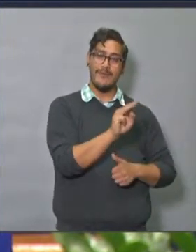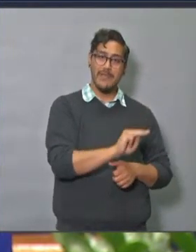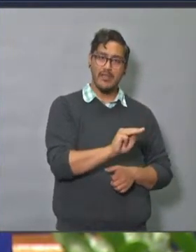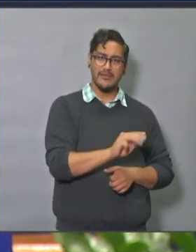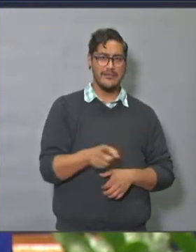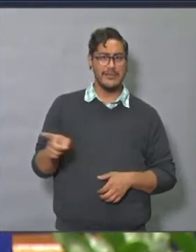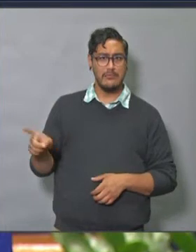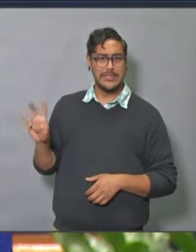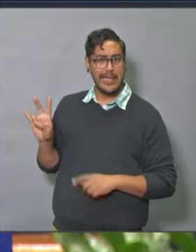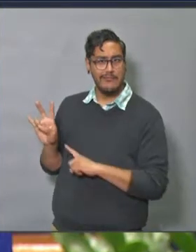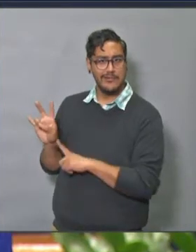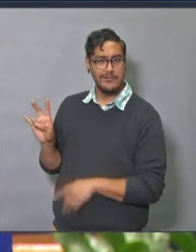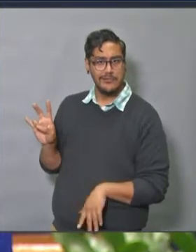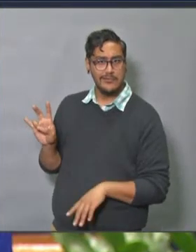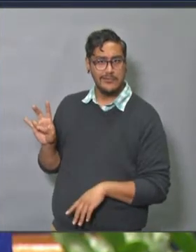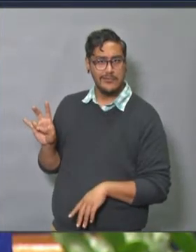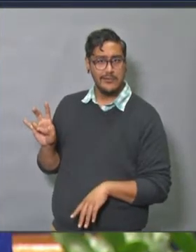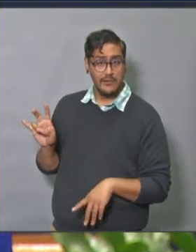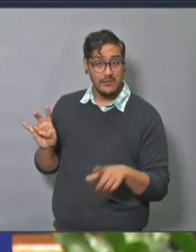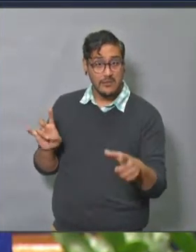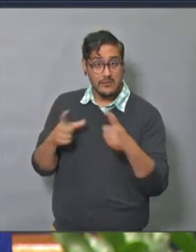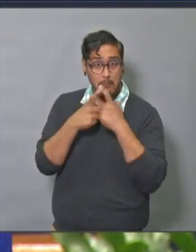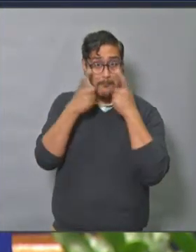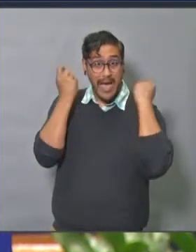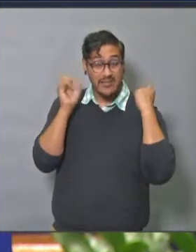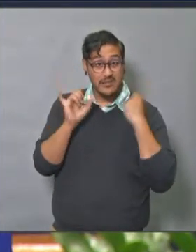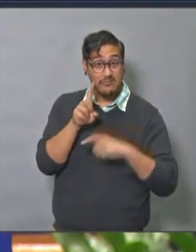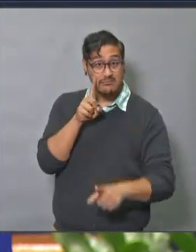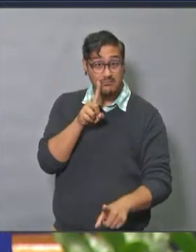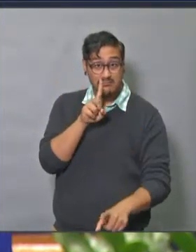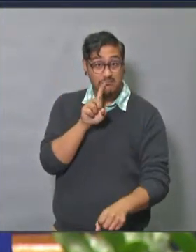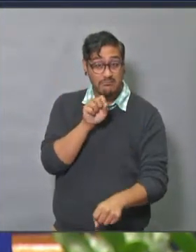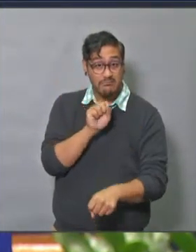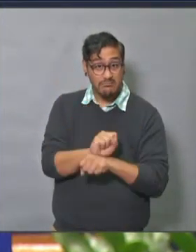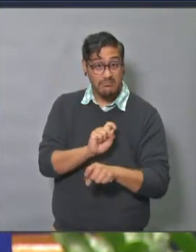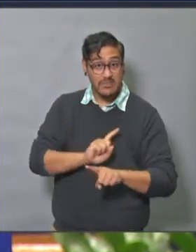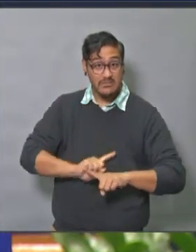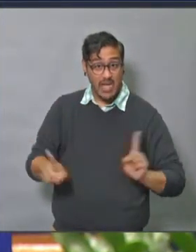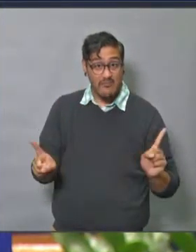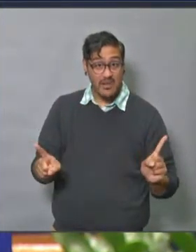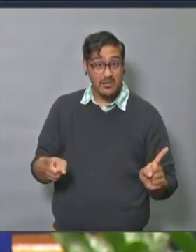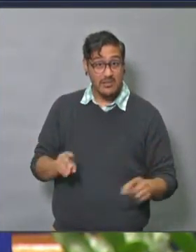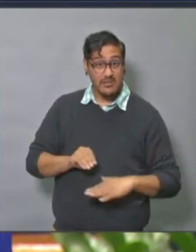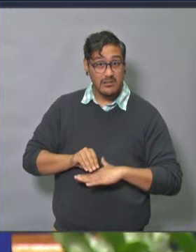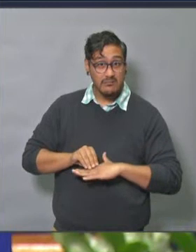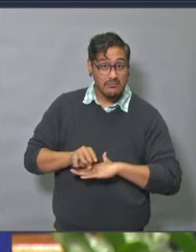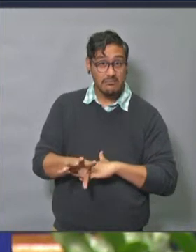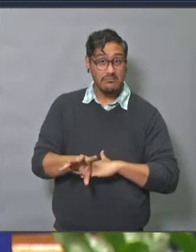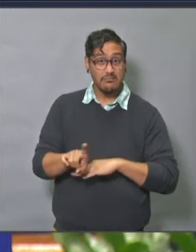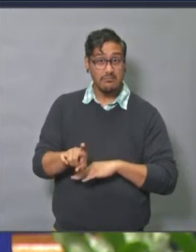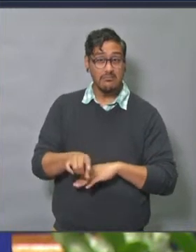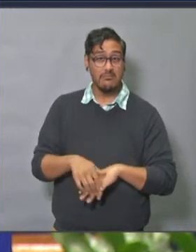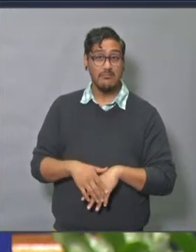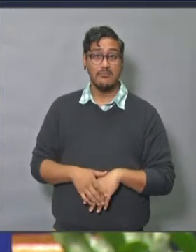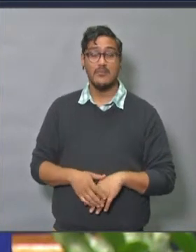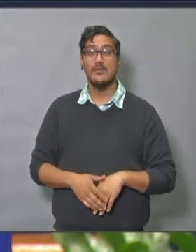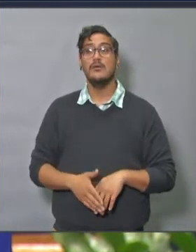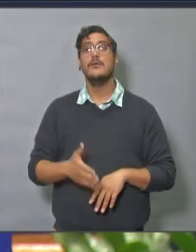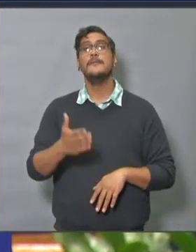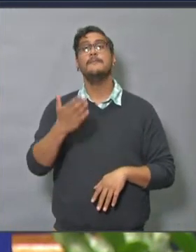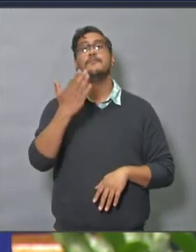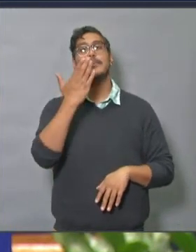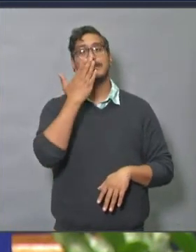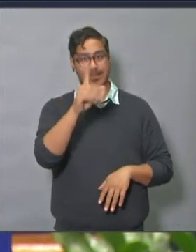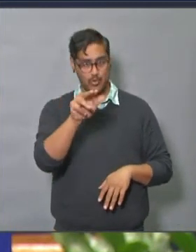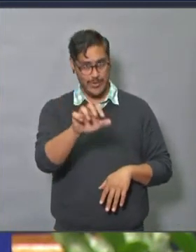simple to say that it's the mask that is the difference? Yeah, thanks a lot, Dave, for both questions. Maybe I'll start with